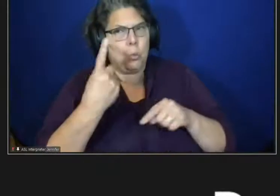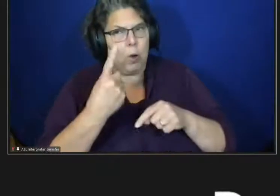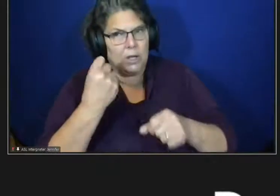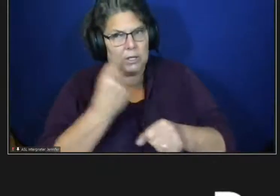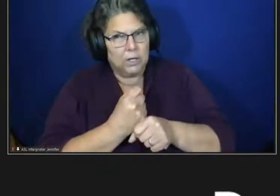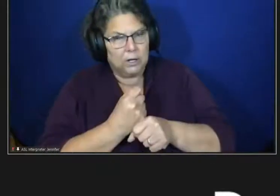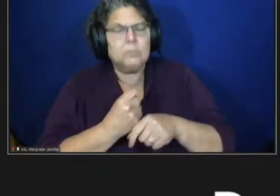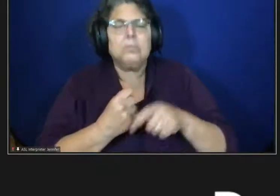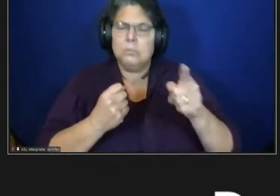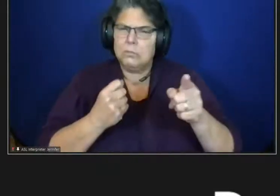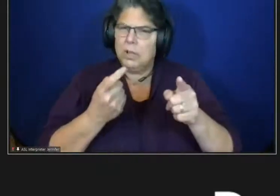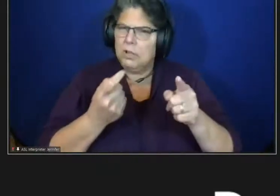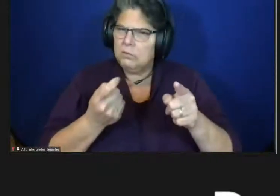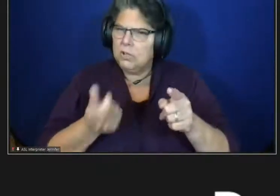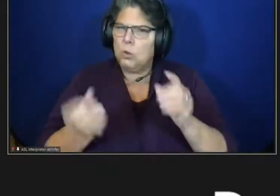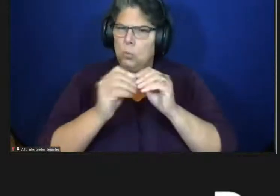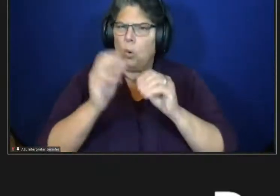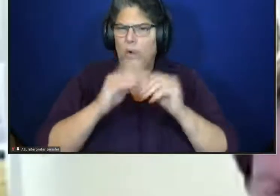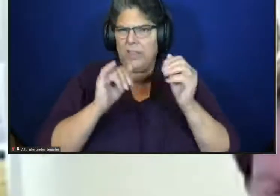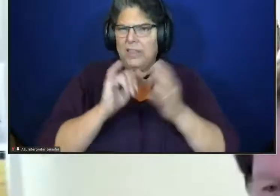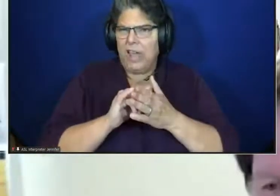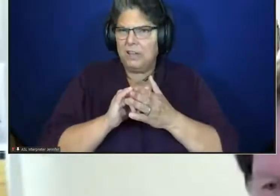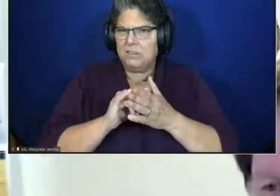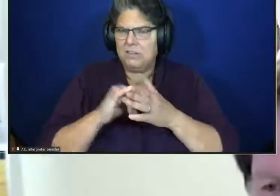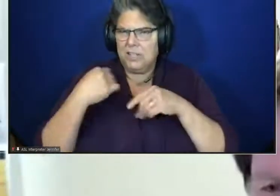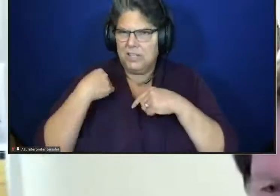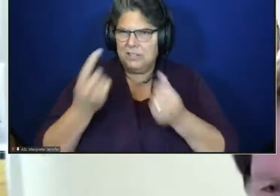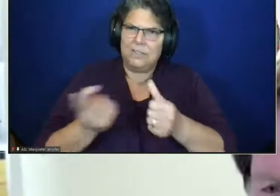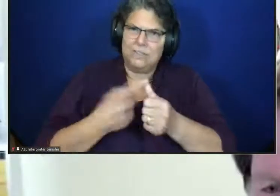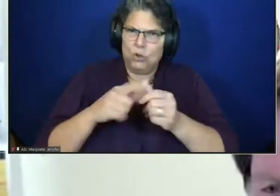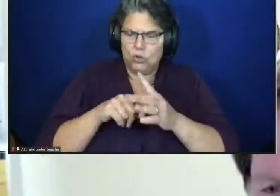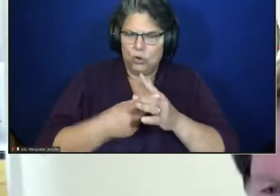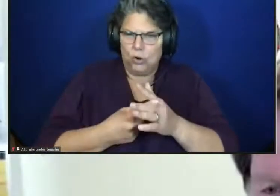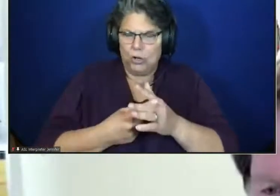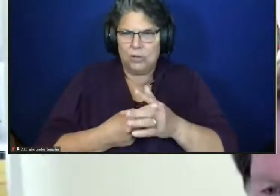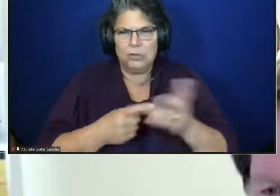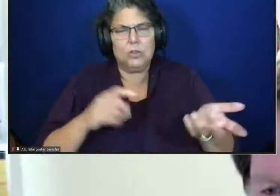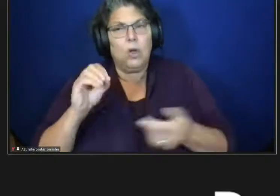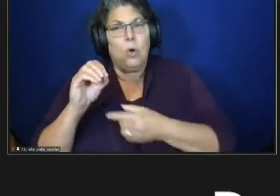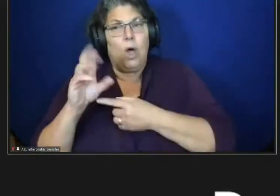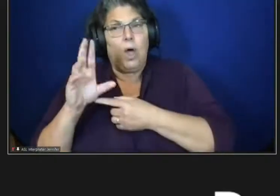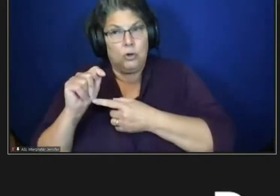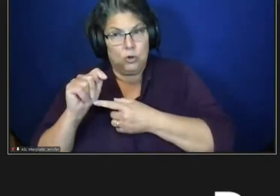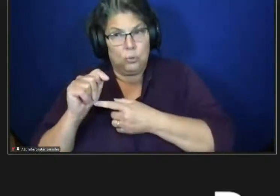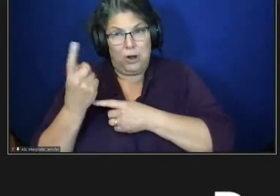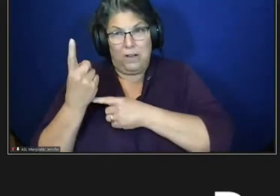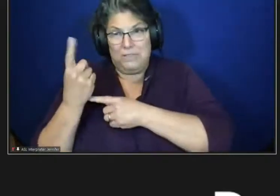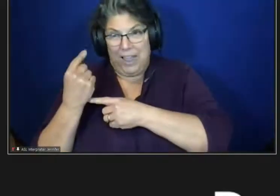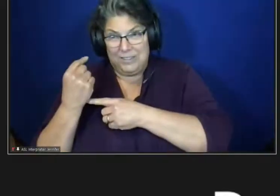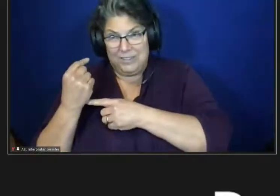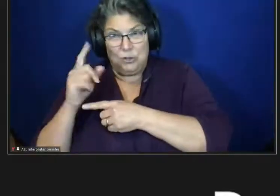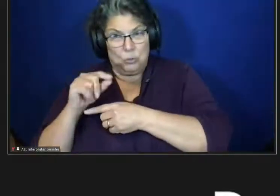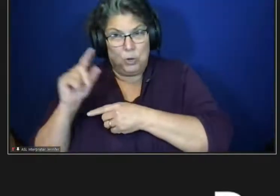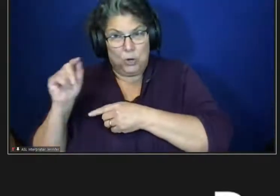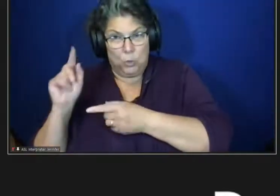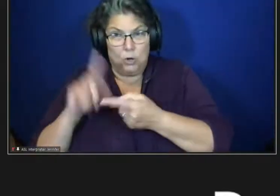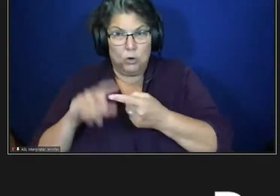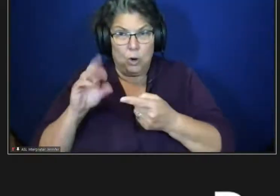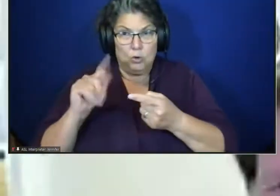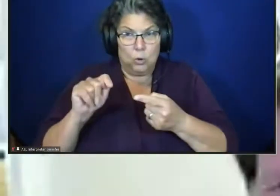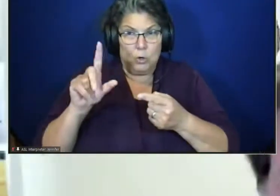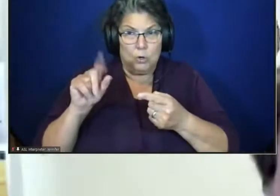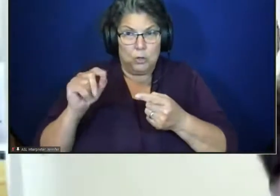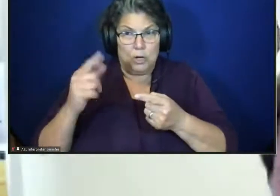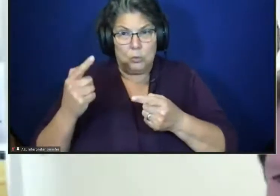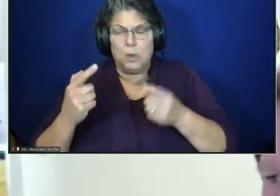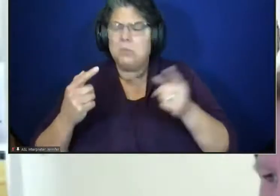Yeah, there's been a bit more than that since the start of the pandemic. October of last year to this October? Yeah, I believe